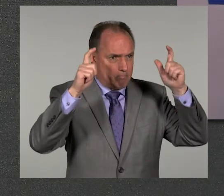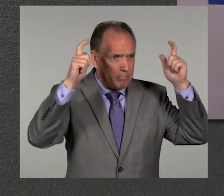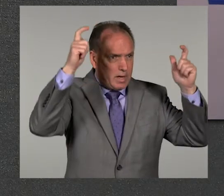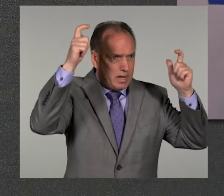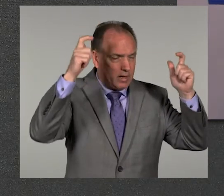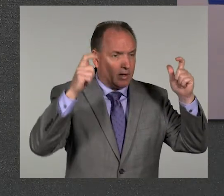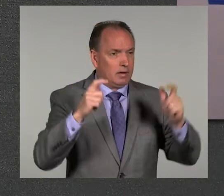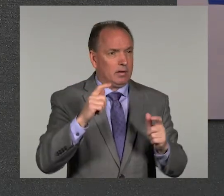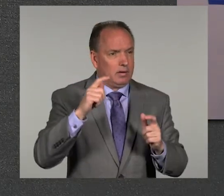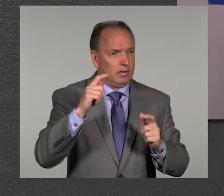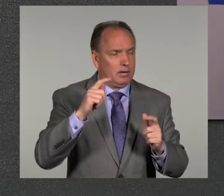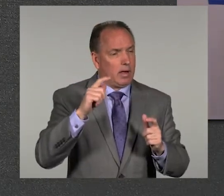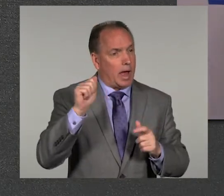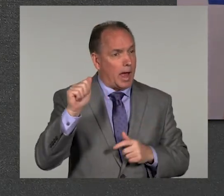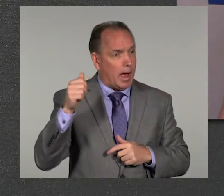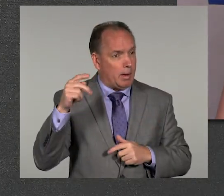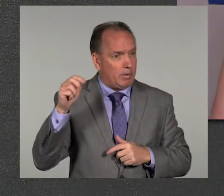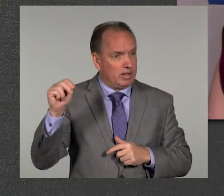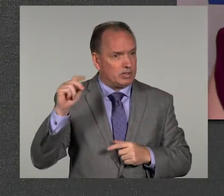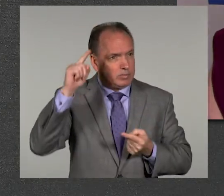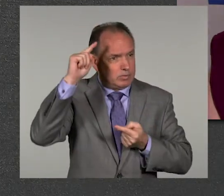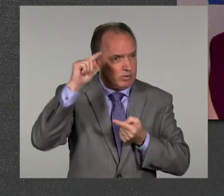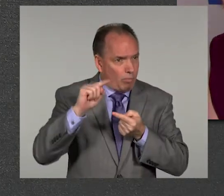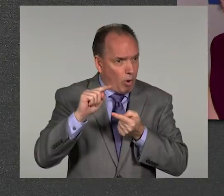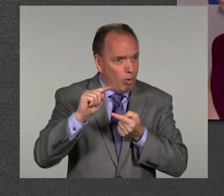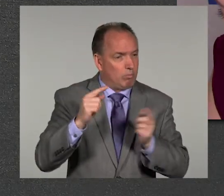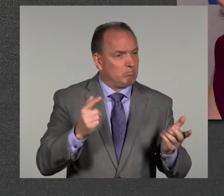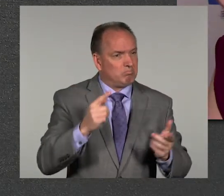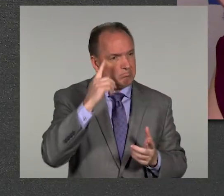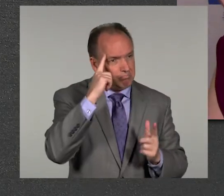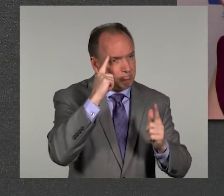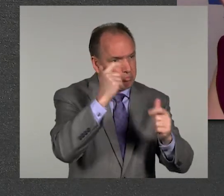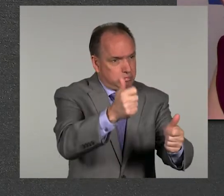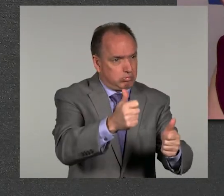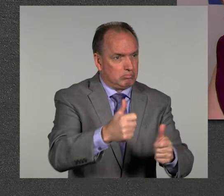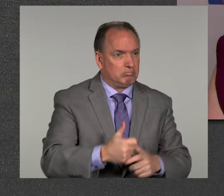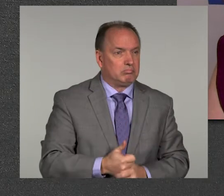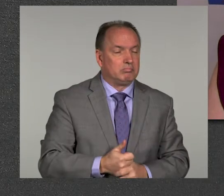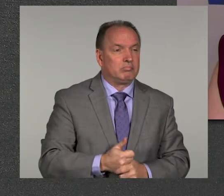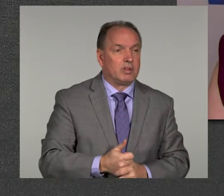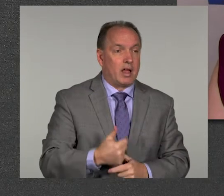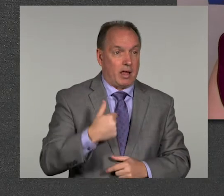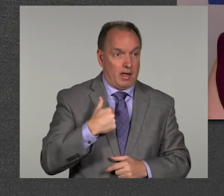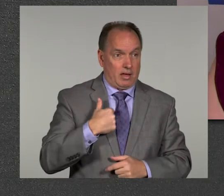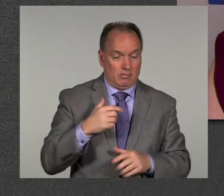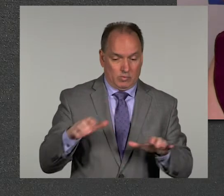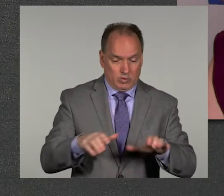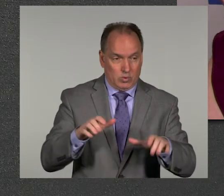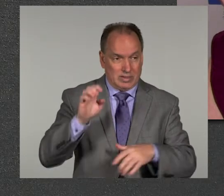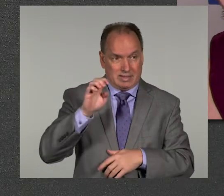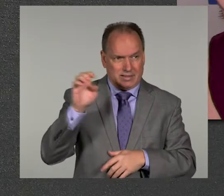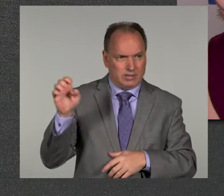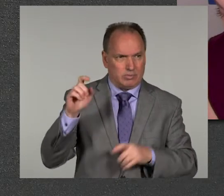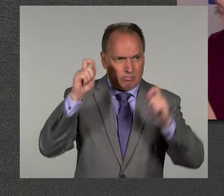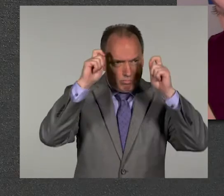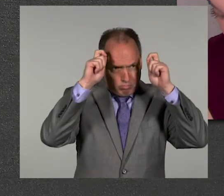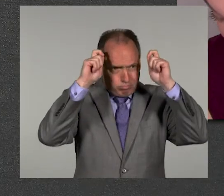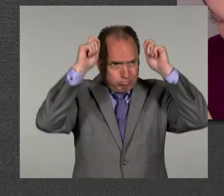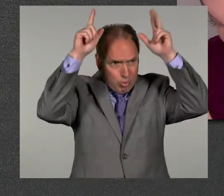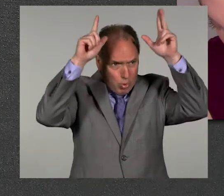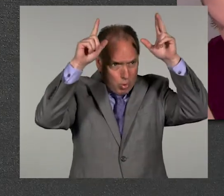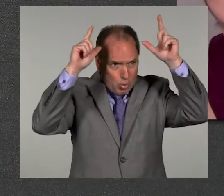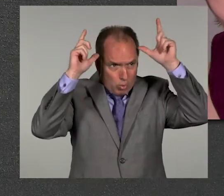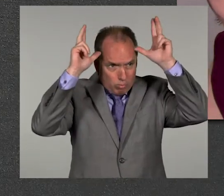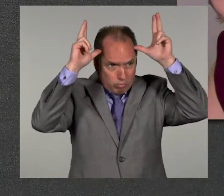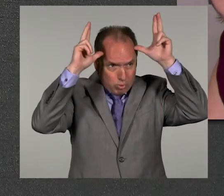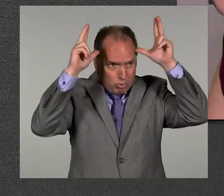cottontail rabbit, you'll make his ears a little bit smaller. I am going to do the Eastern cottontail rabbit, so I'm going to make his